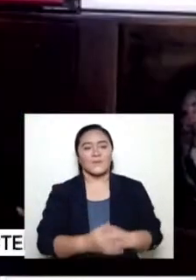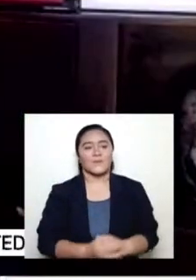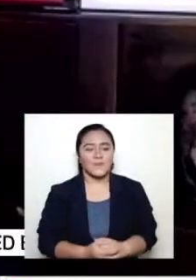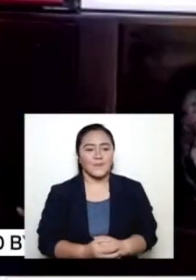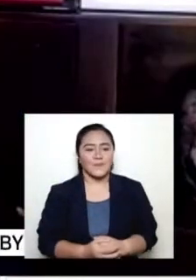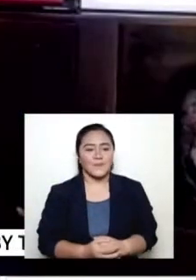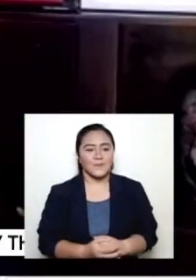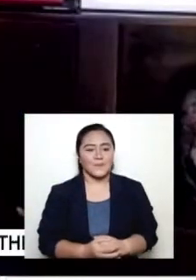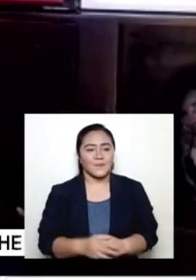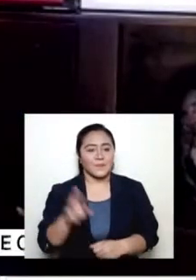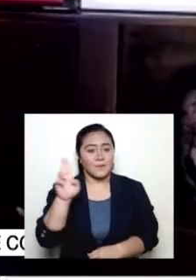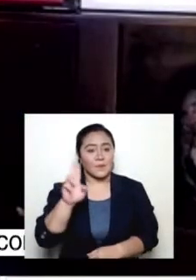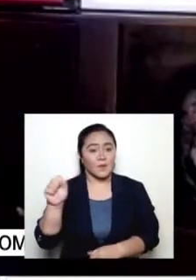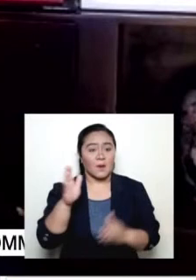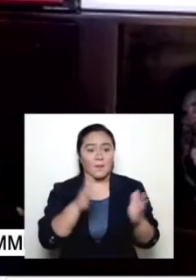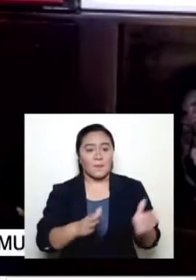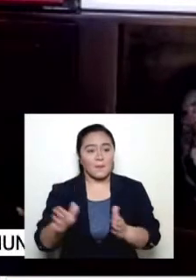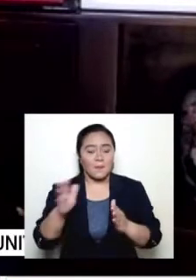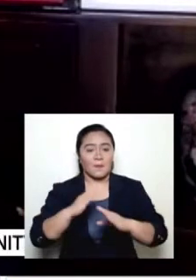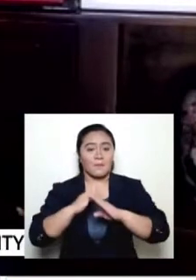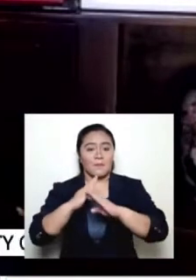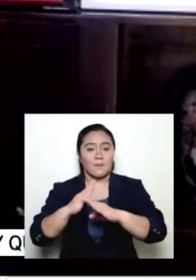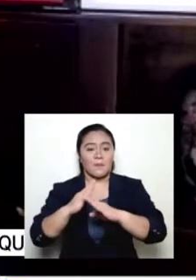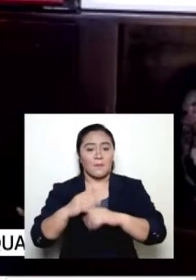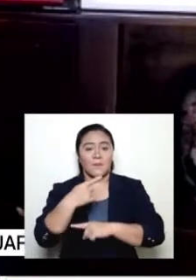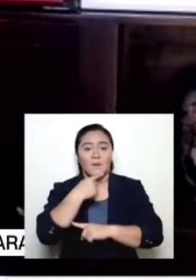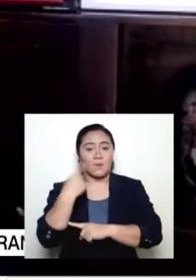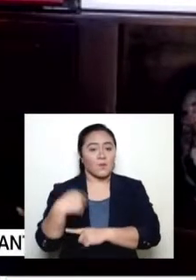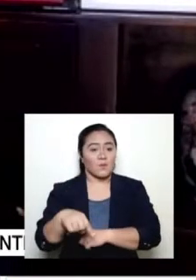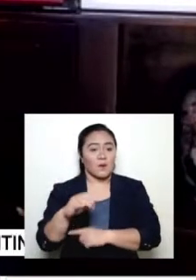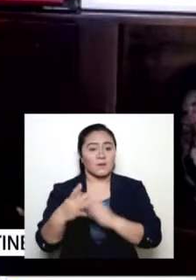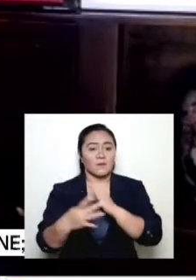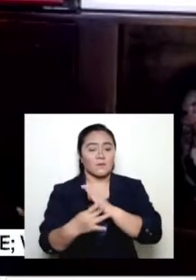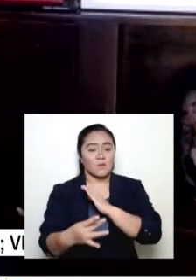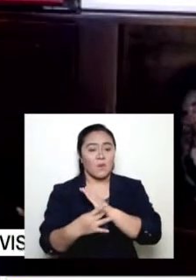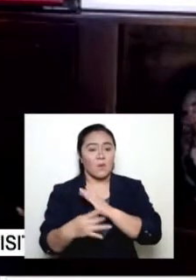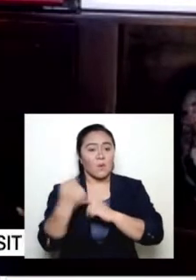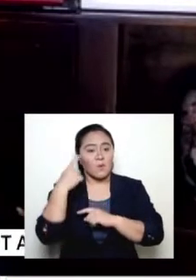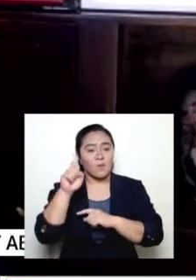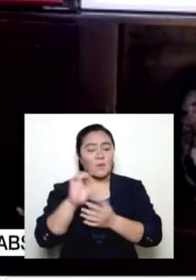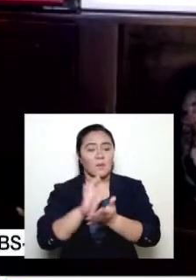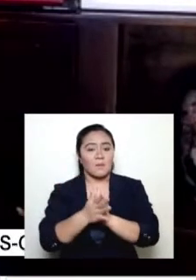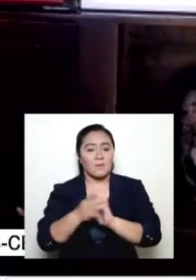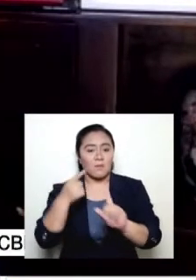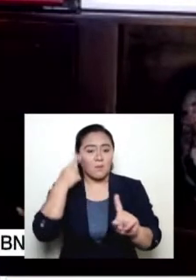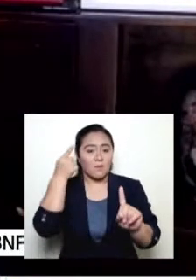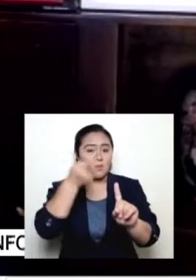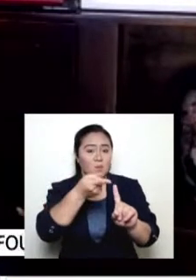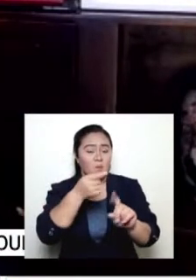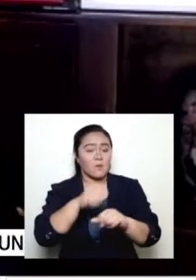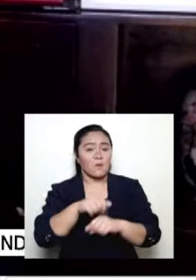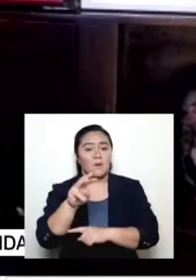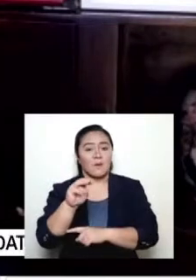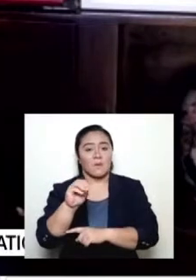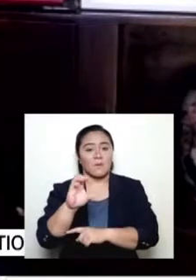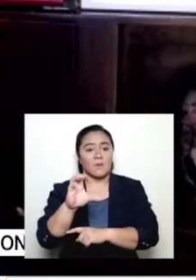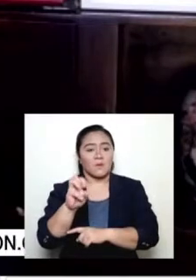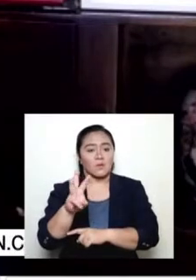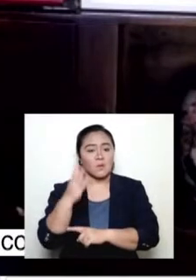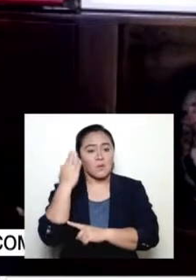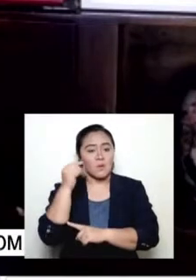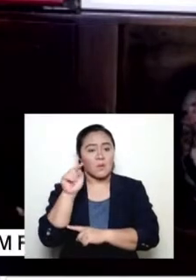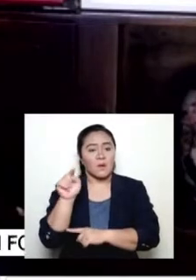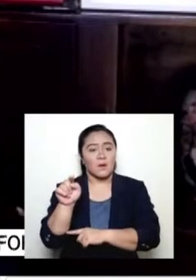The U.S. planning a ban on Russian oil imports to further tighten the pressure on Moscow. And as this report tells us, the